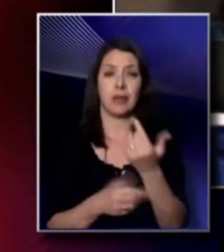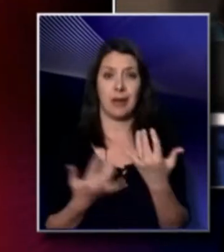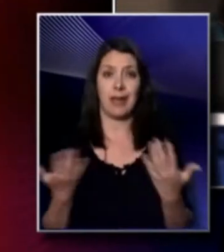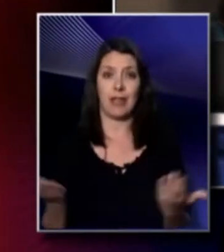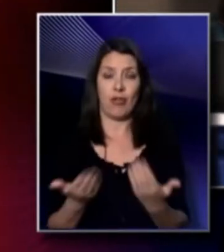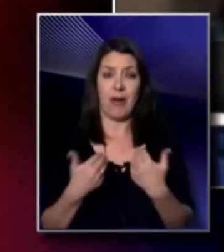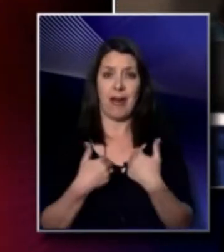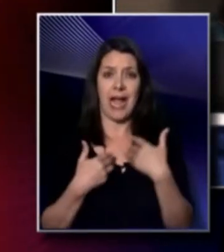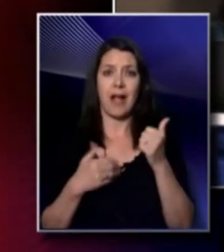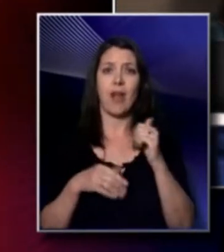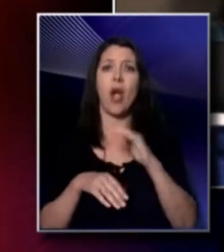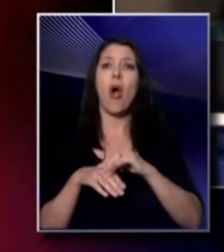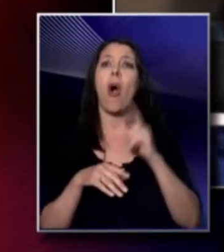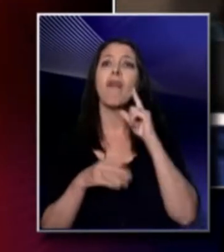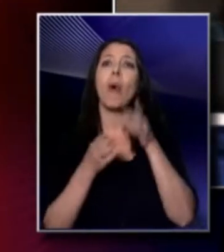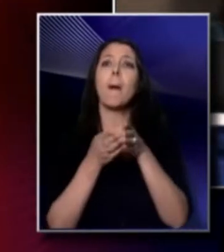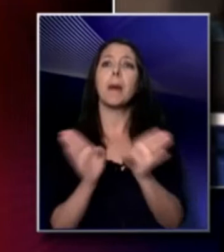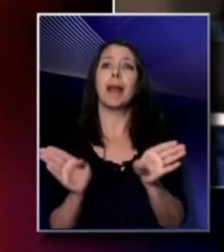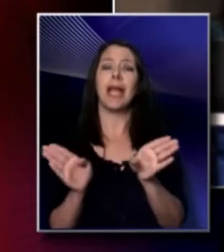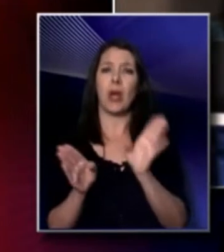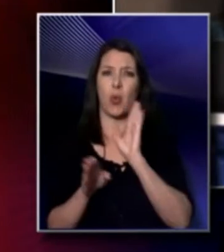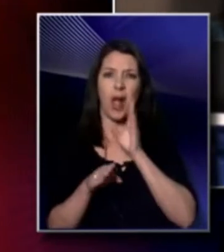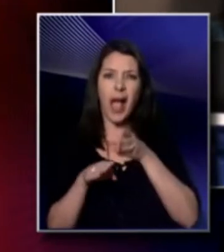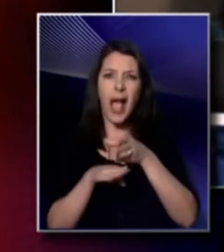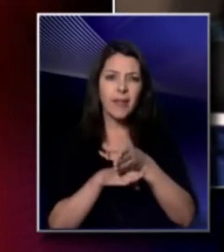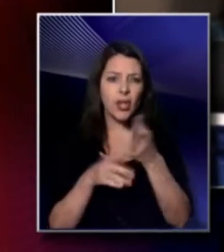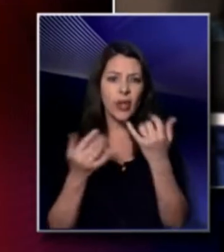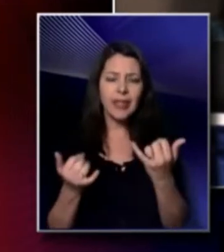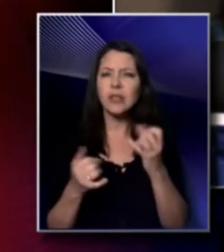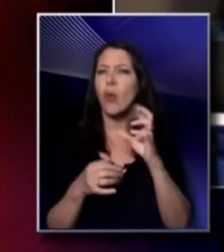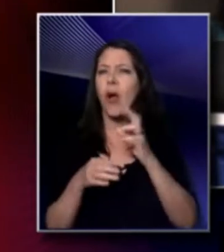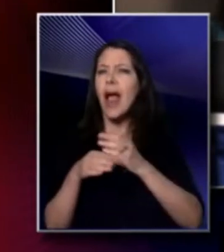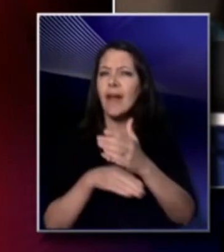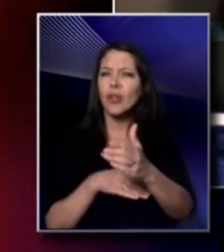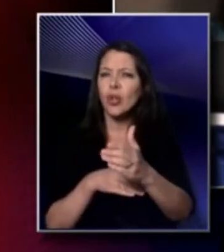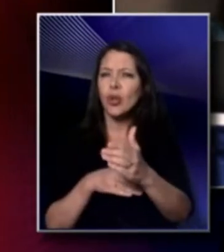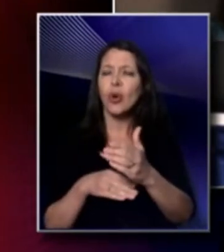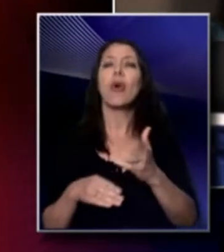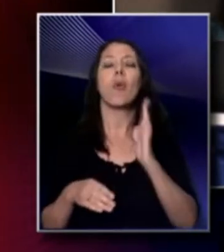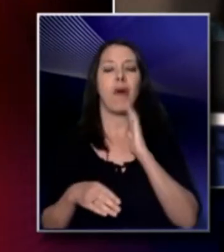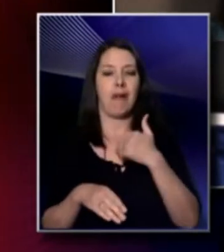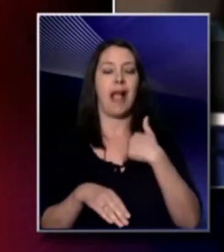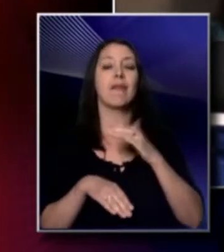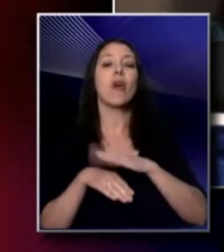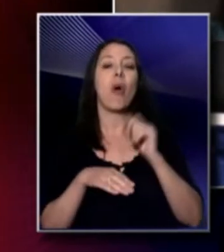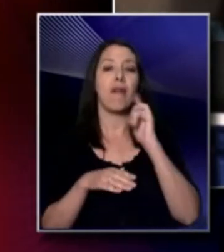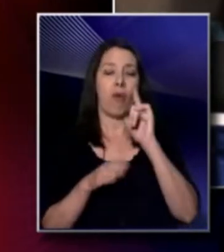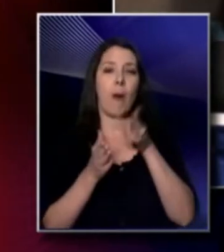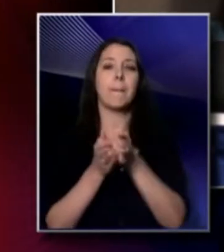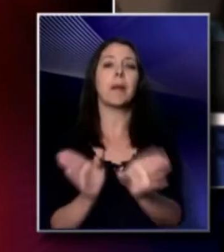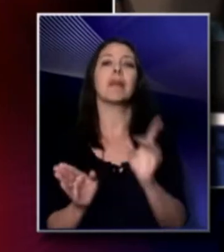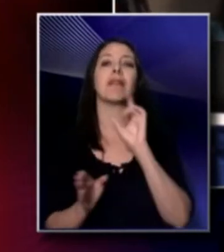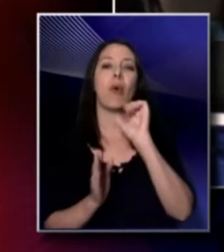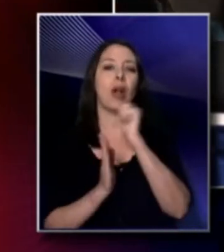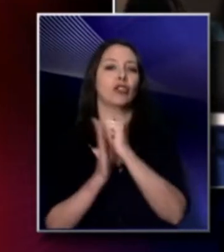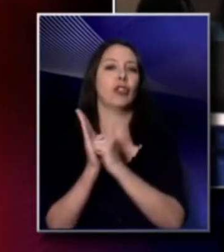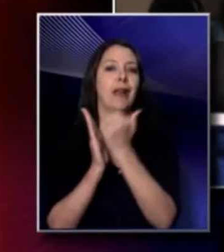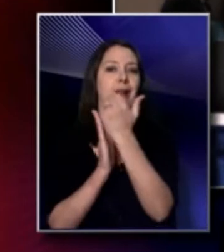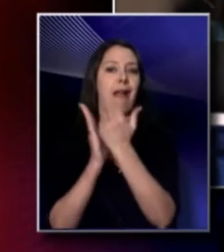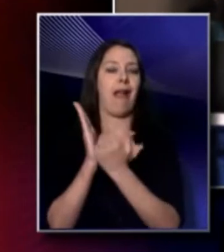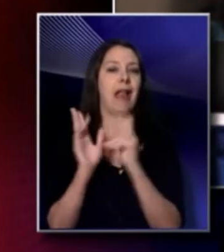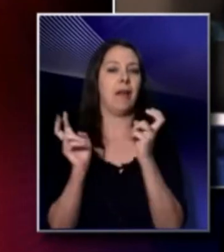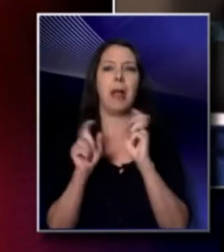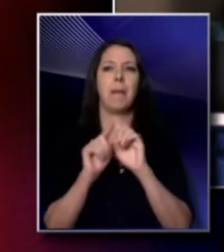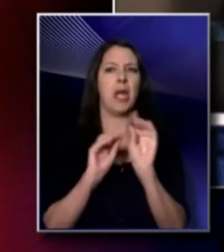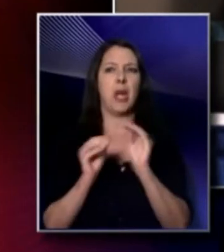here? Is that after this or before this? Well, I had the call to the public for agendized items. There were no